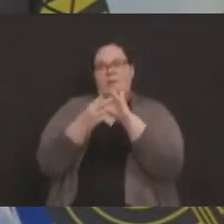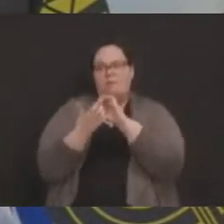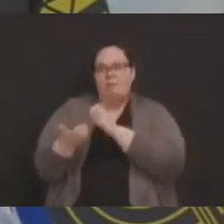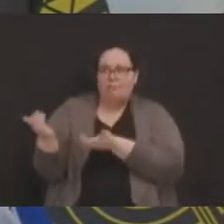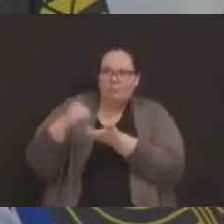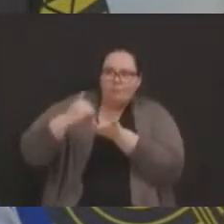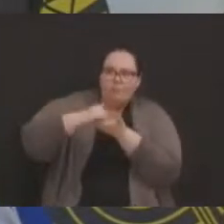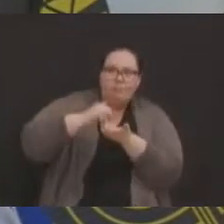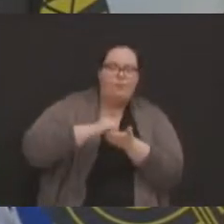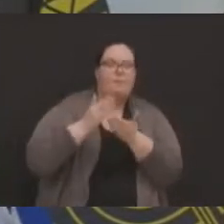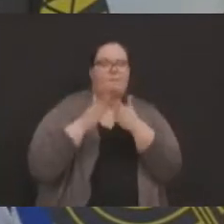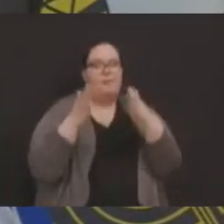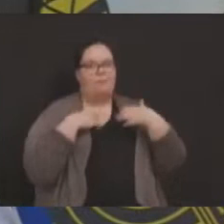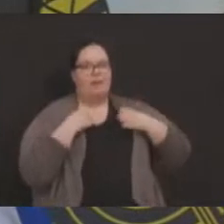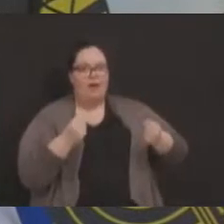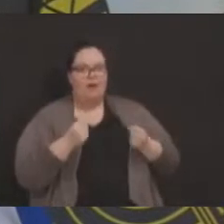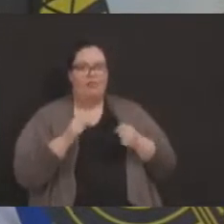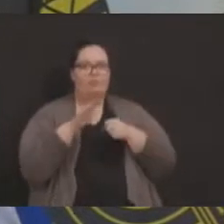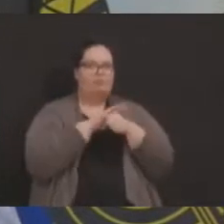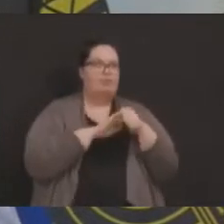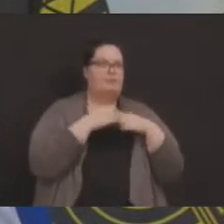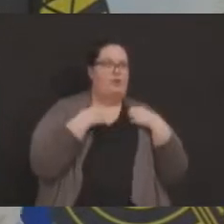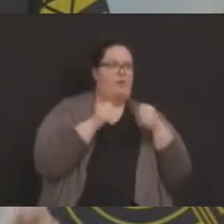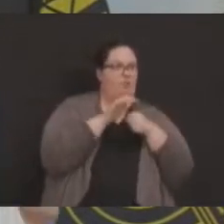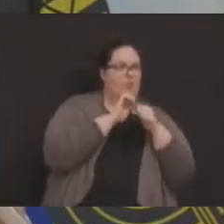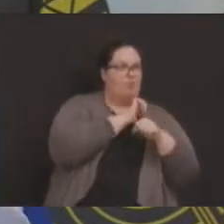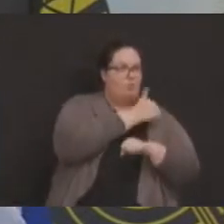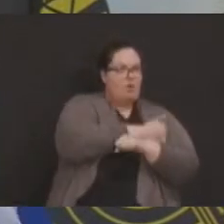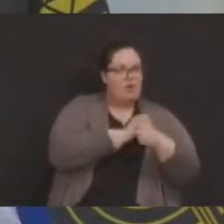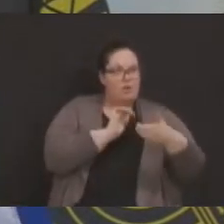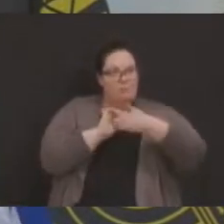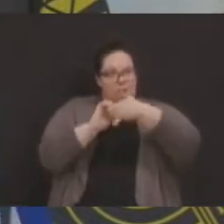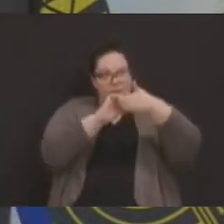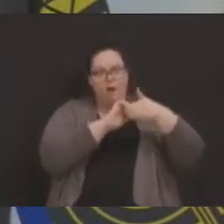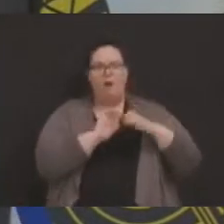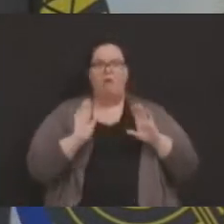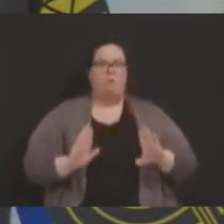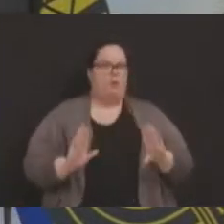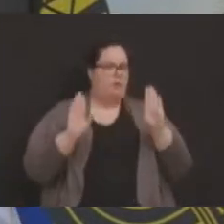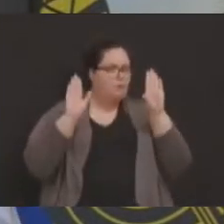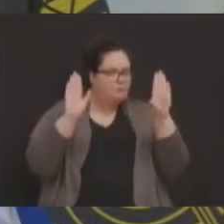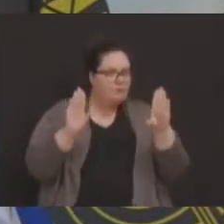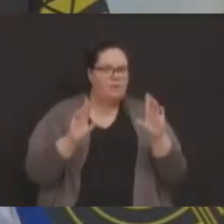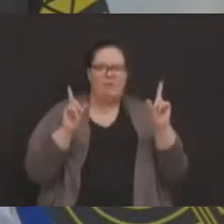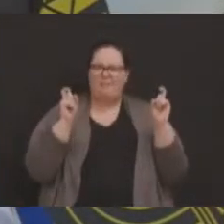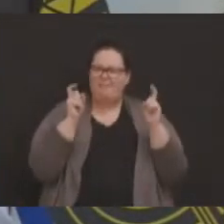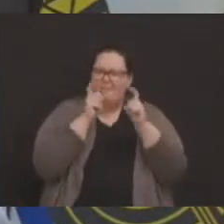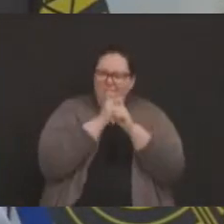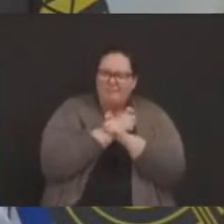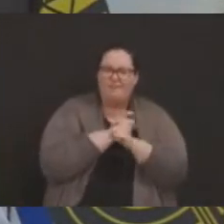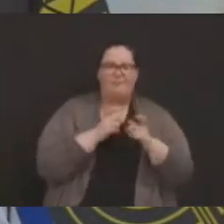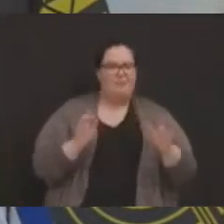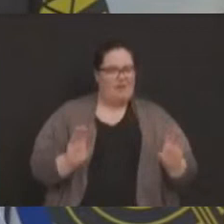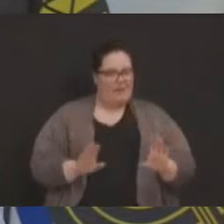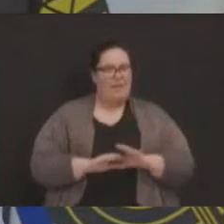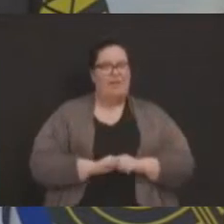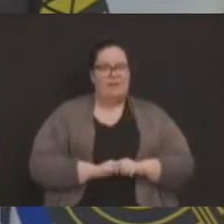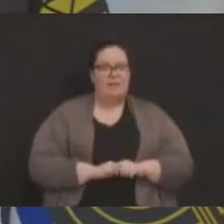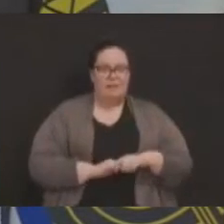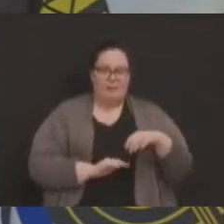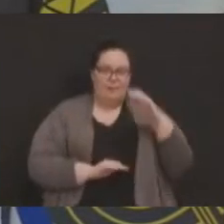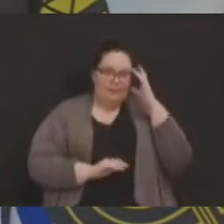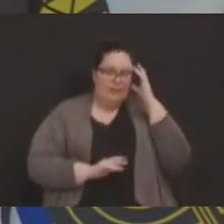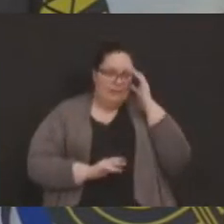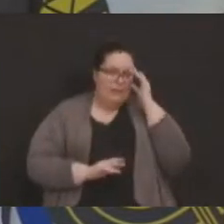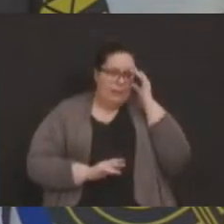with respect to the nature of some of the unknowns that they're working with. So they did try to build in